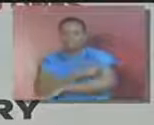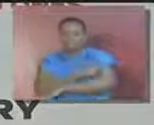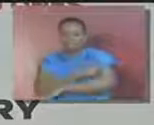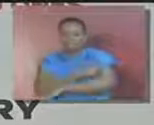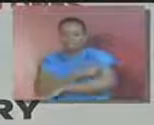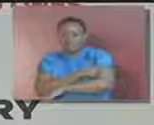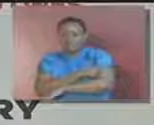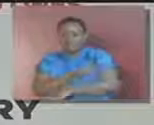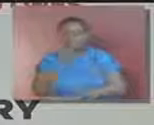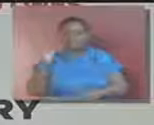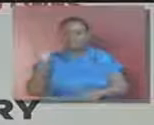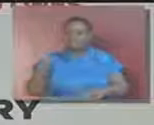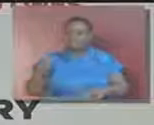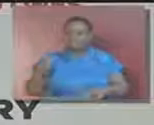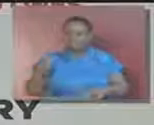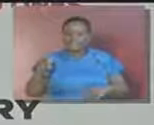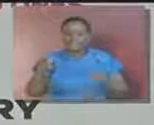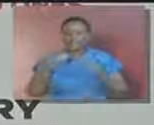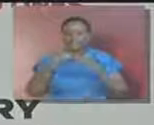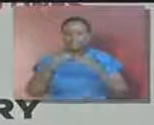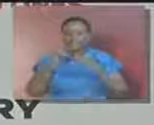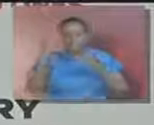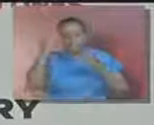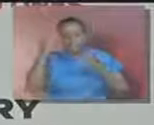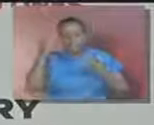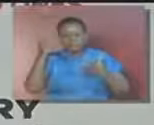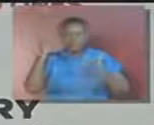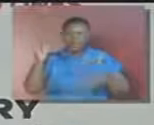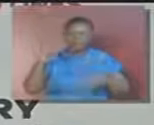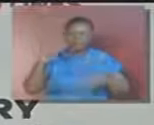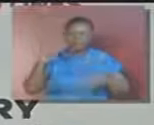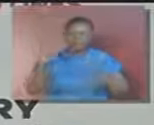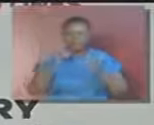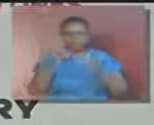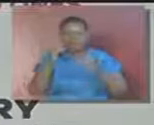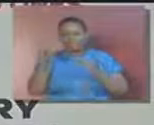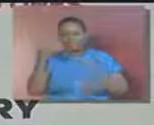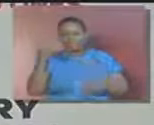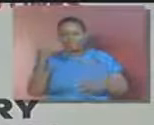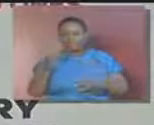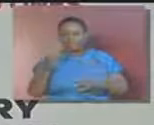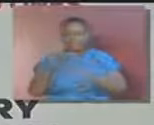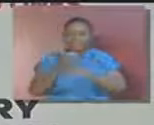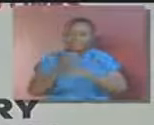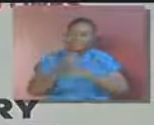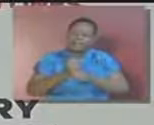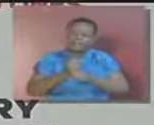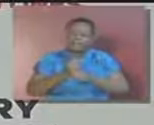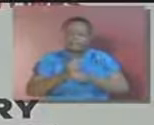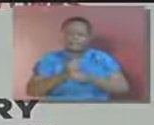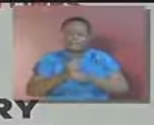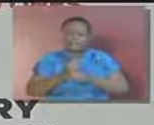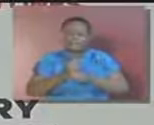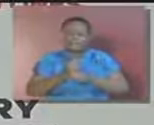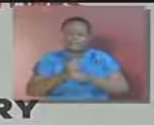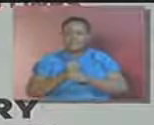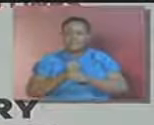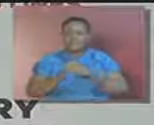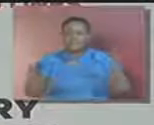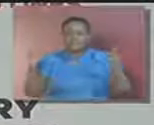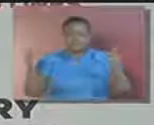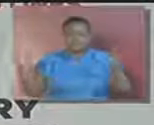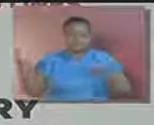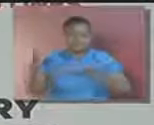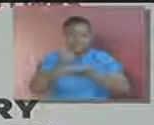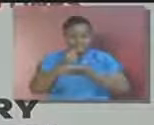informed consent. I have a grid here which I spoke about some time ago. We got